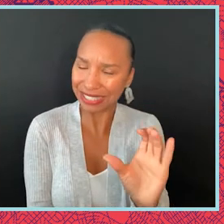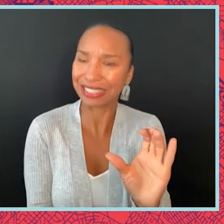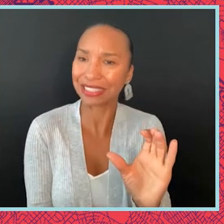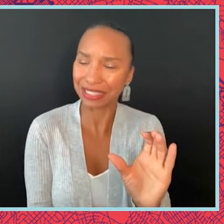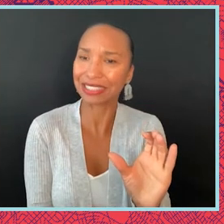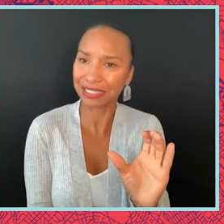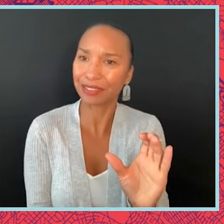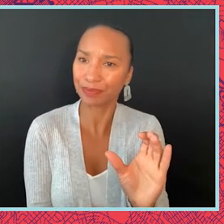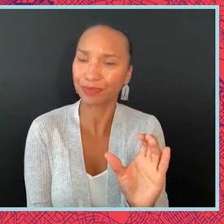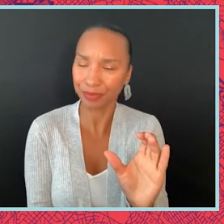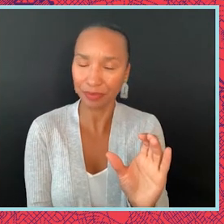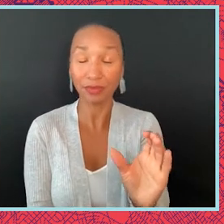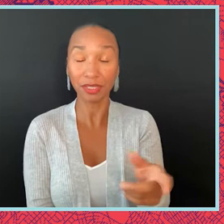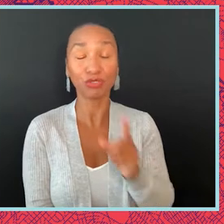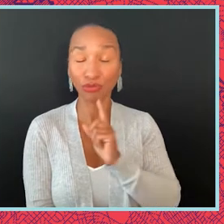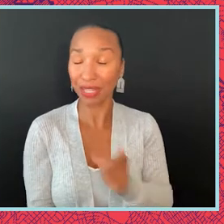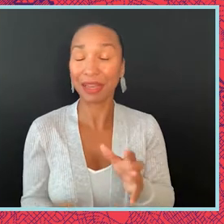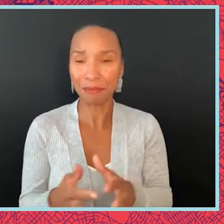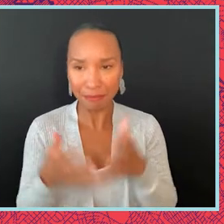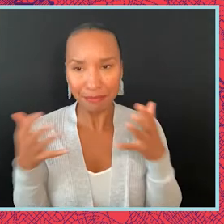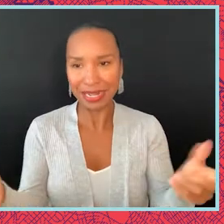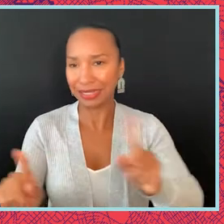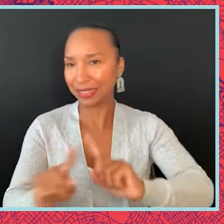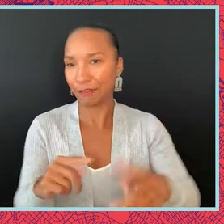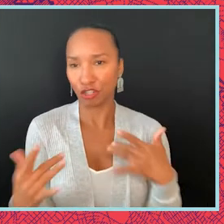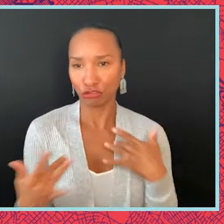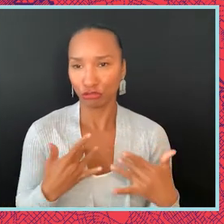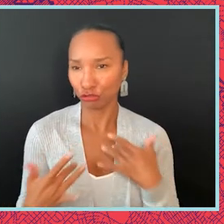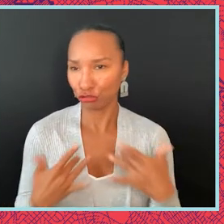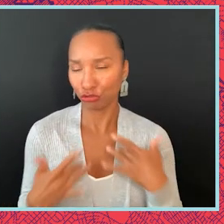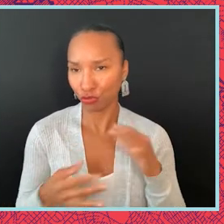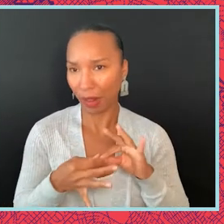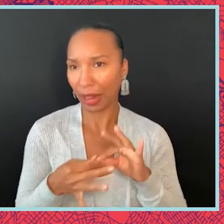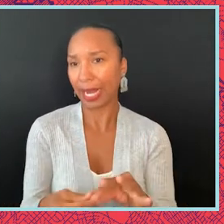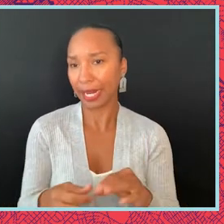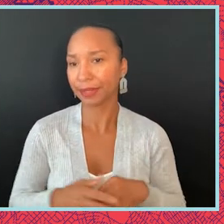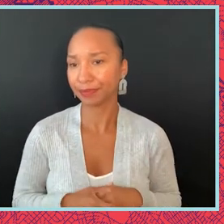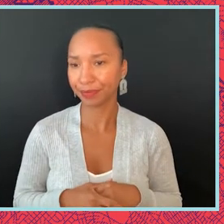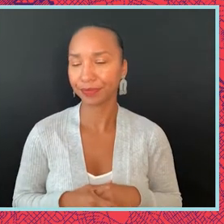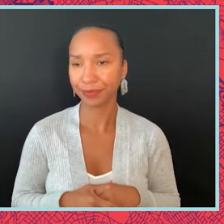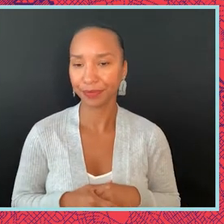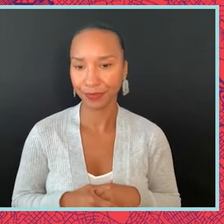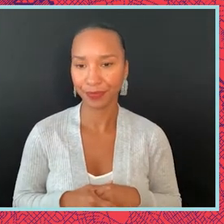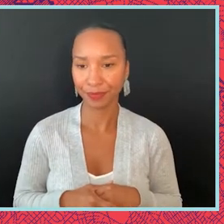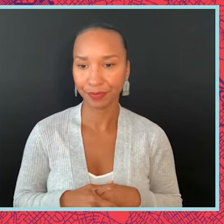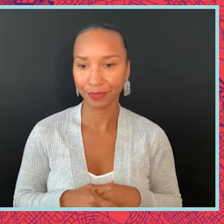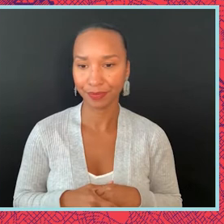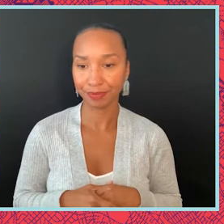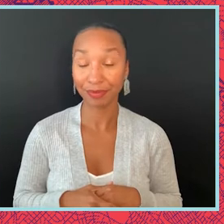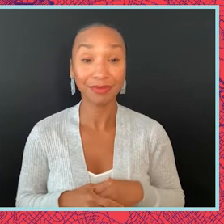there are, you know, there are a lot of concerns that, you know, that we have. Yeah. It's